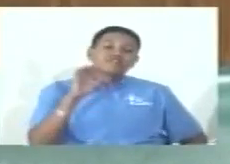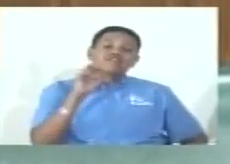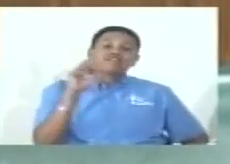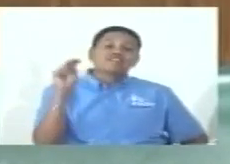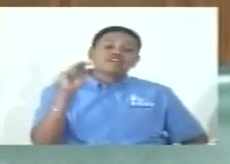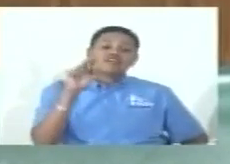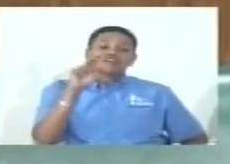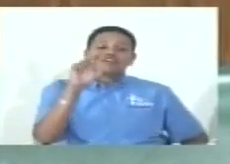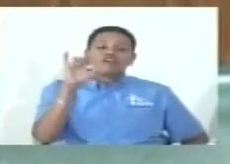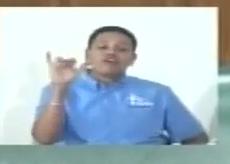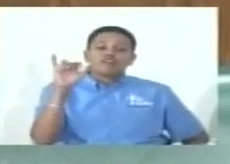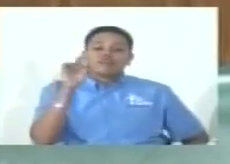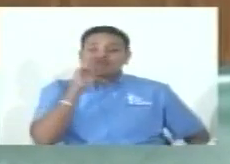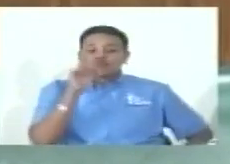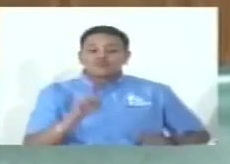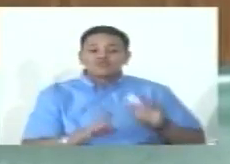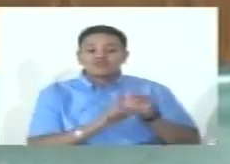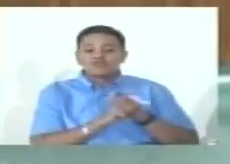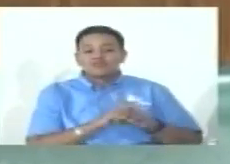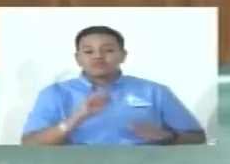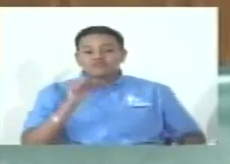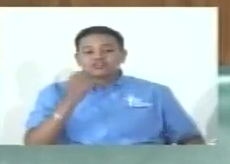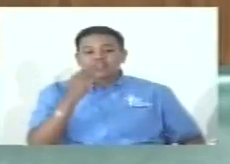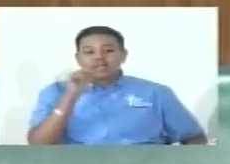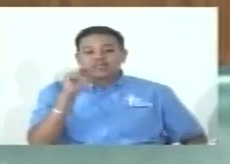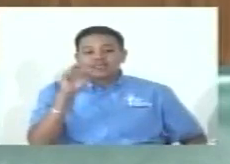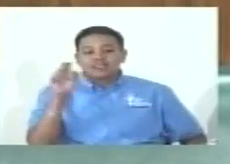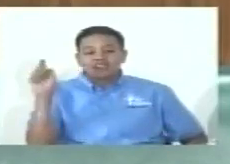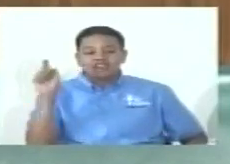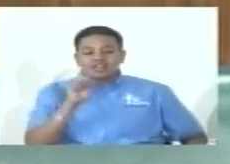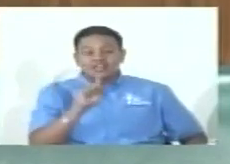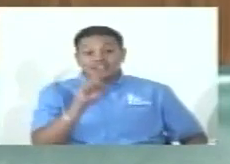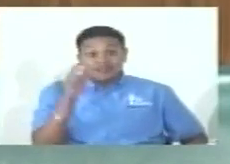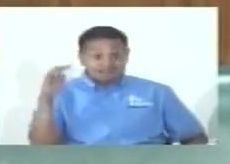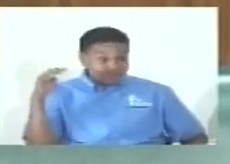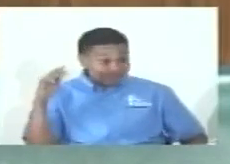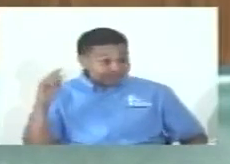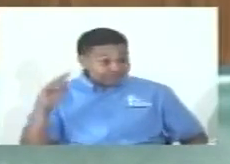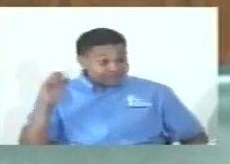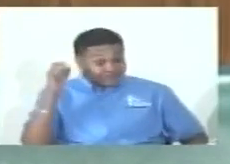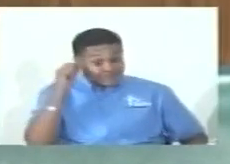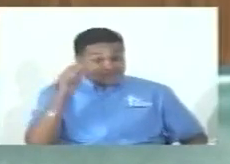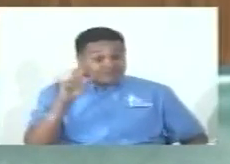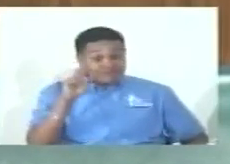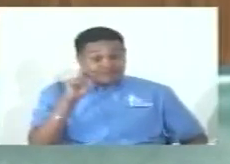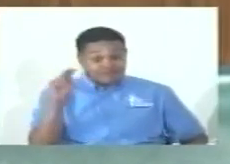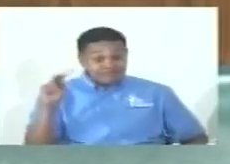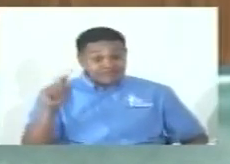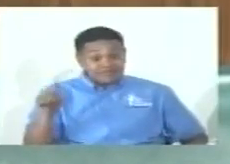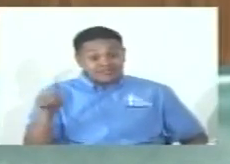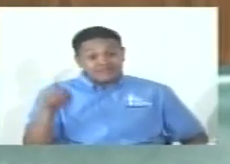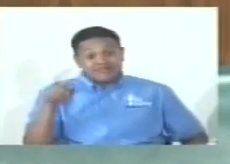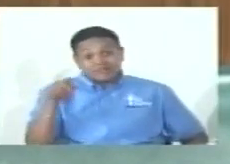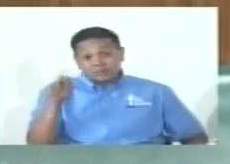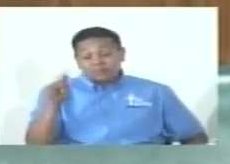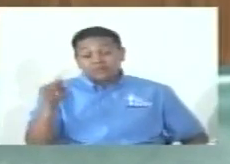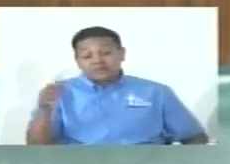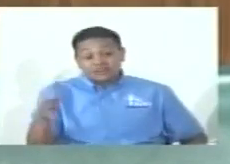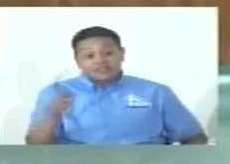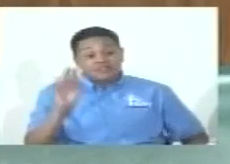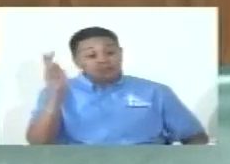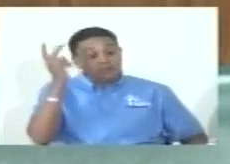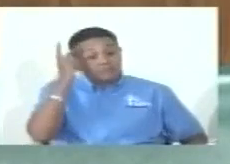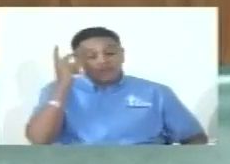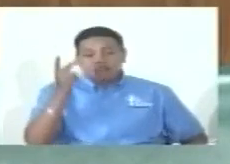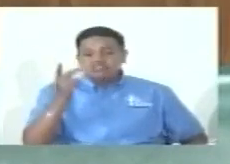who turned up? Shahine. And notwithstanding that Vern had crossed the floor and all of that, politics